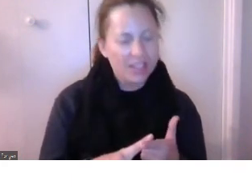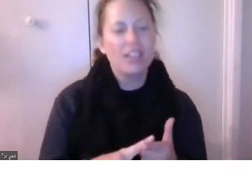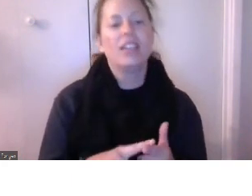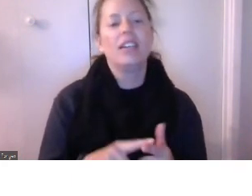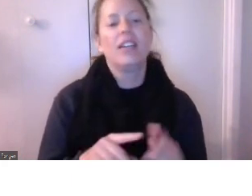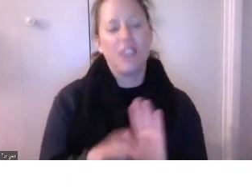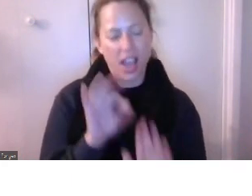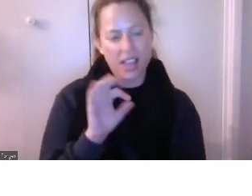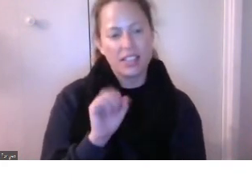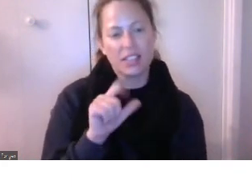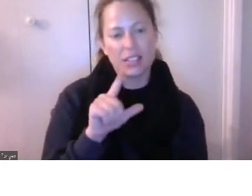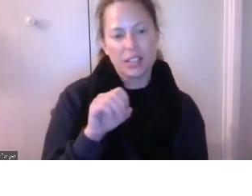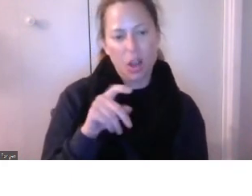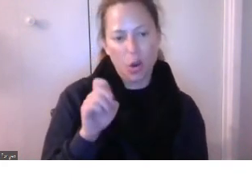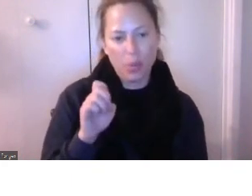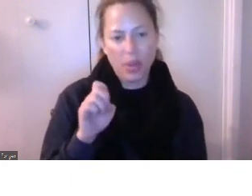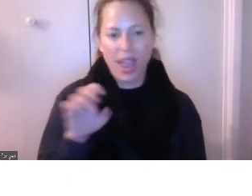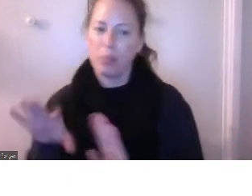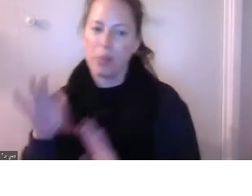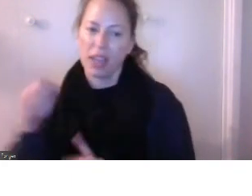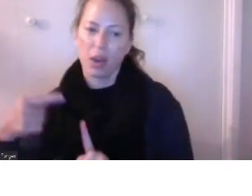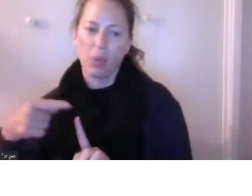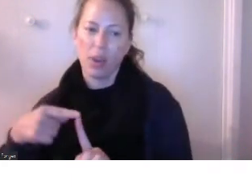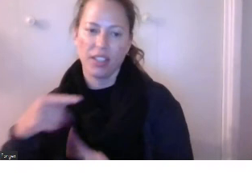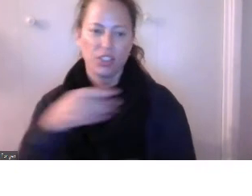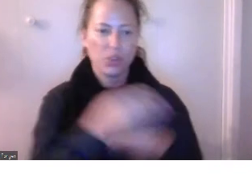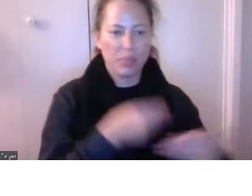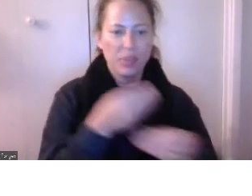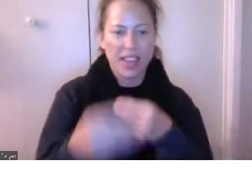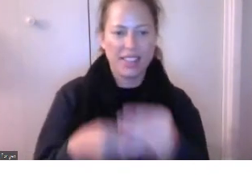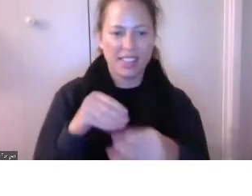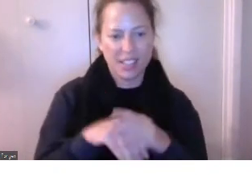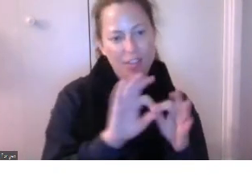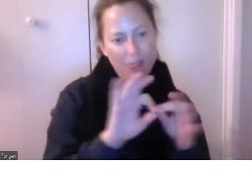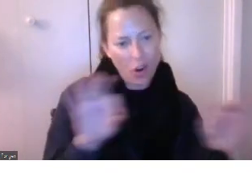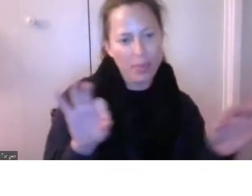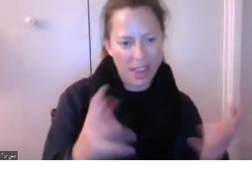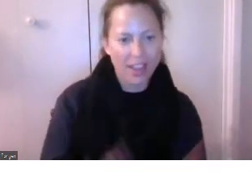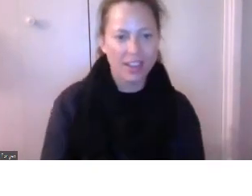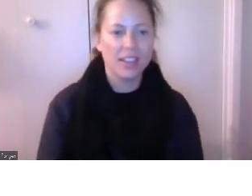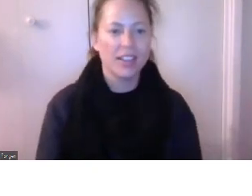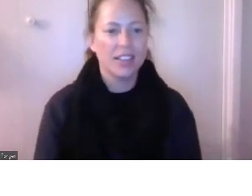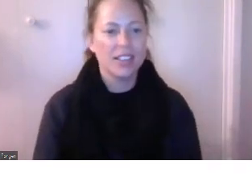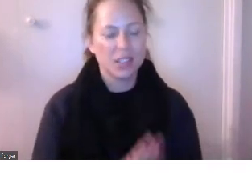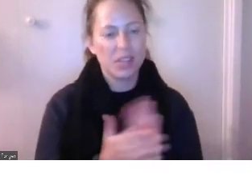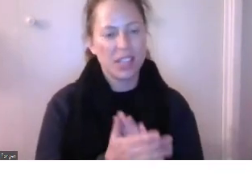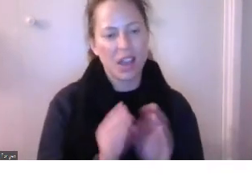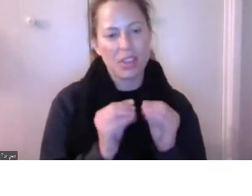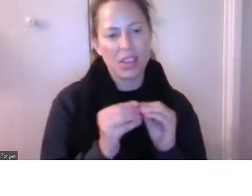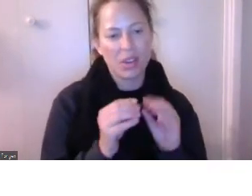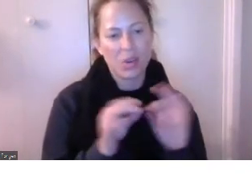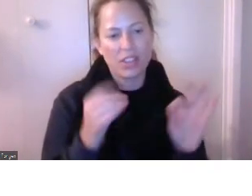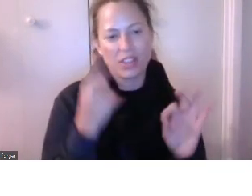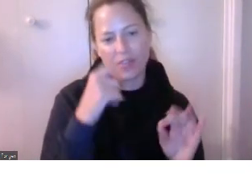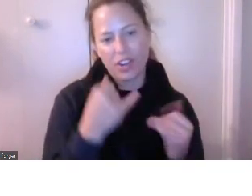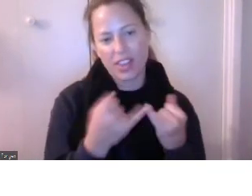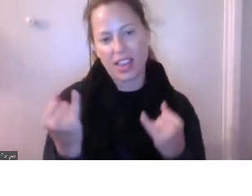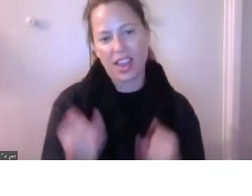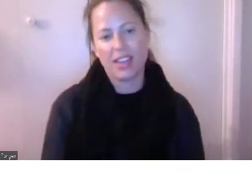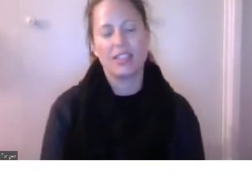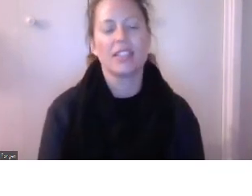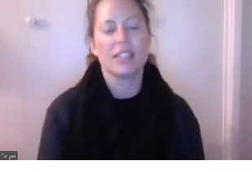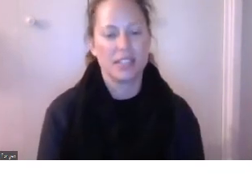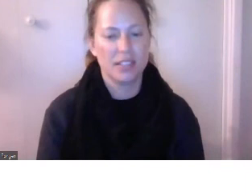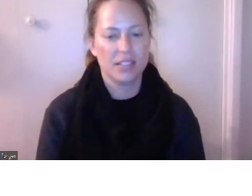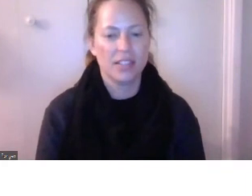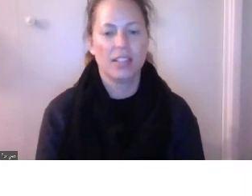points to put in the point slope formula to turn it into the equation of a line.